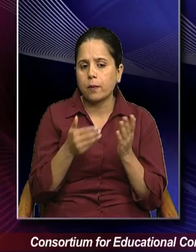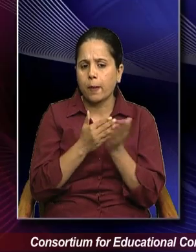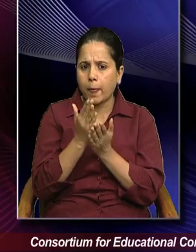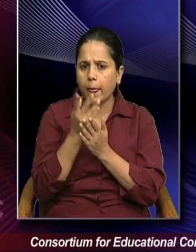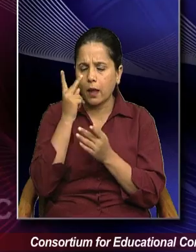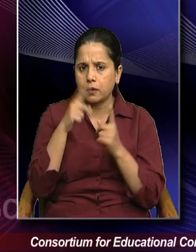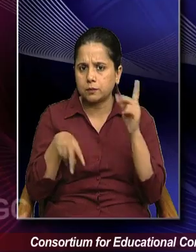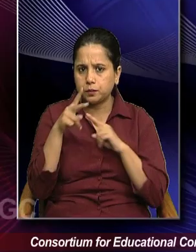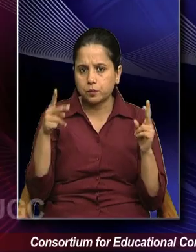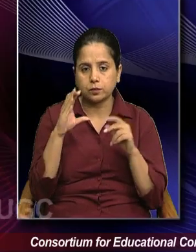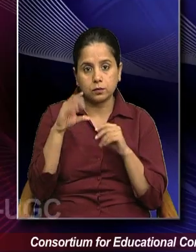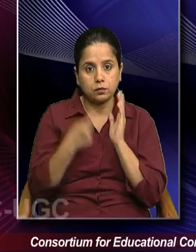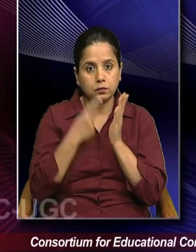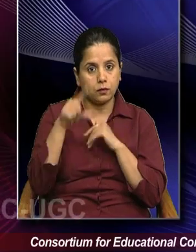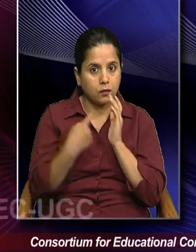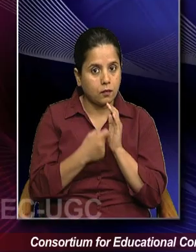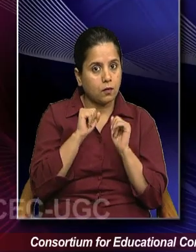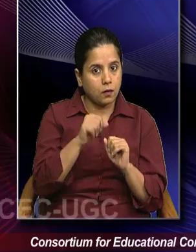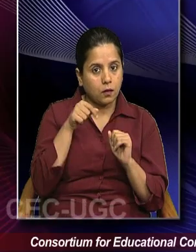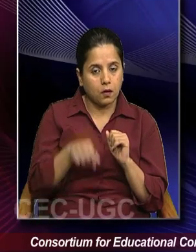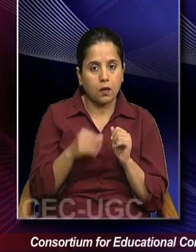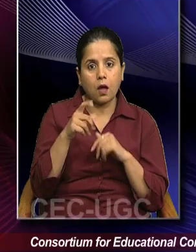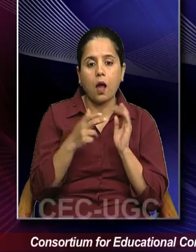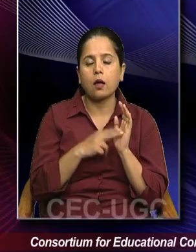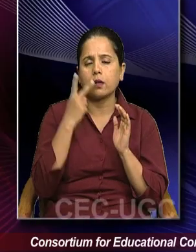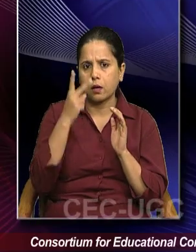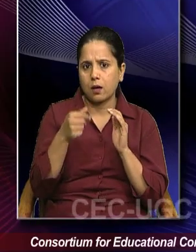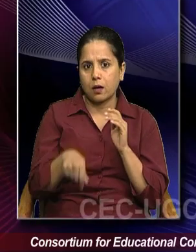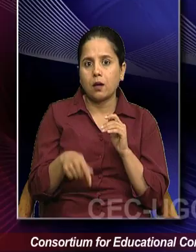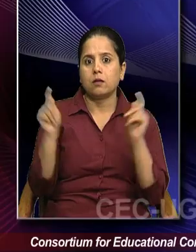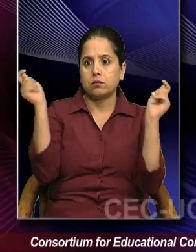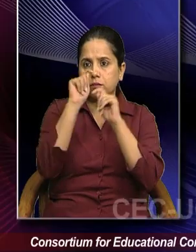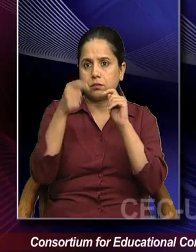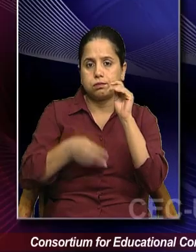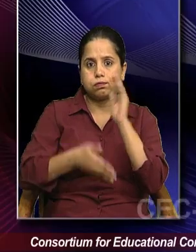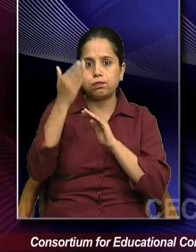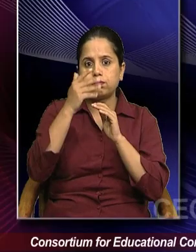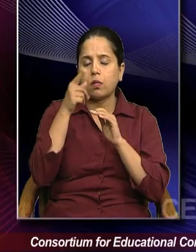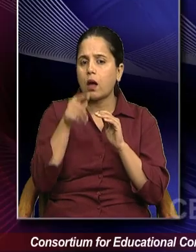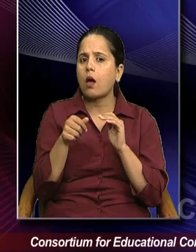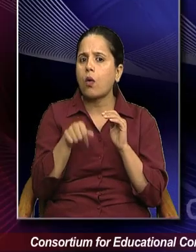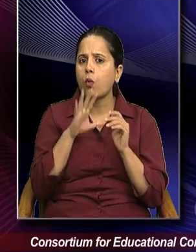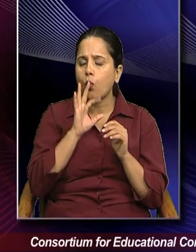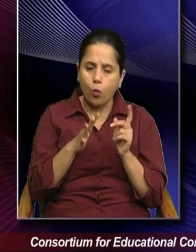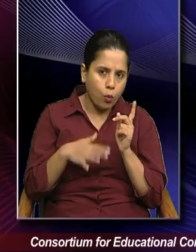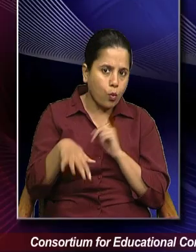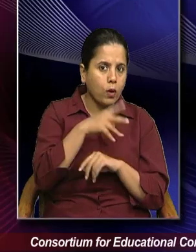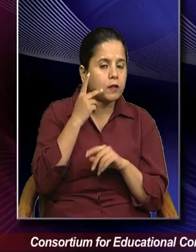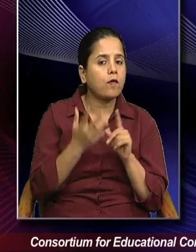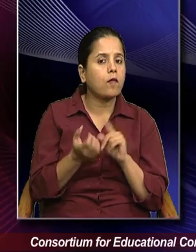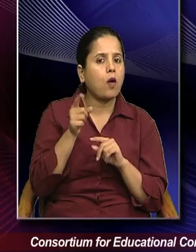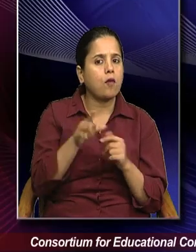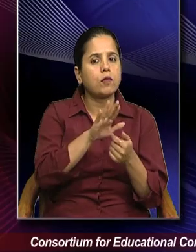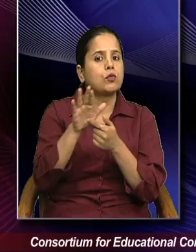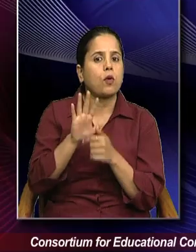right? CRISPR, a behind the curtain look at the groundbreaking technique itself,